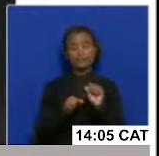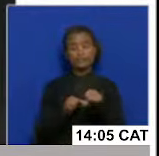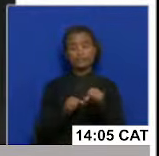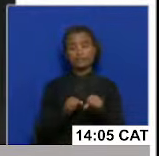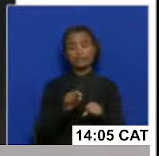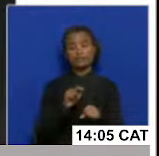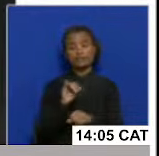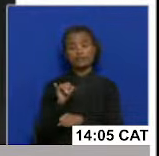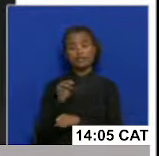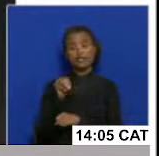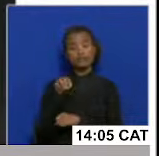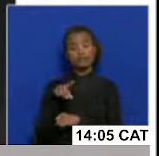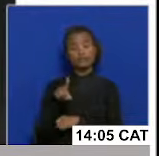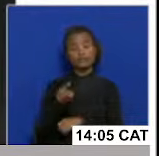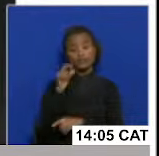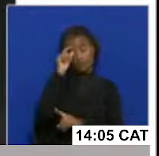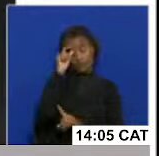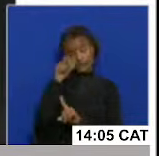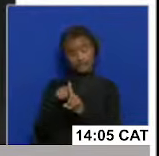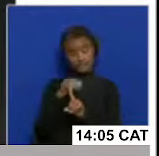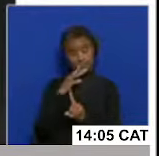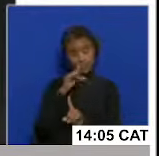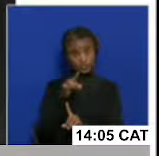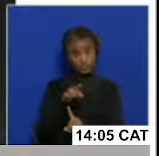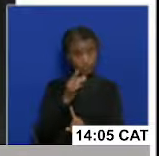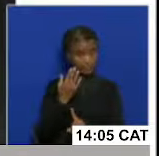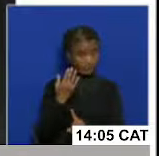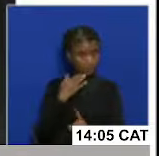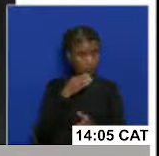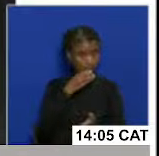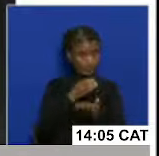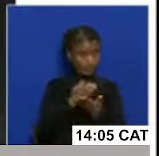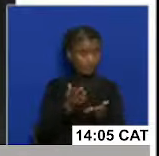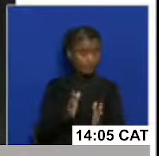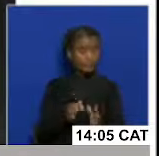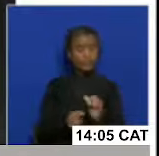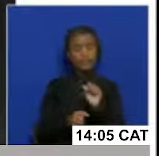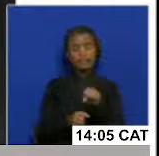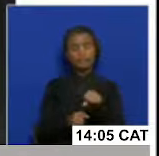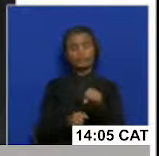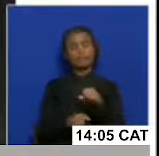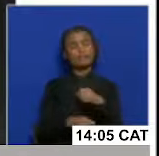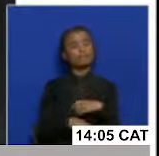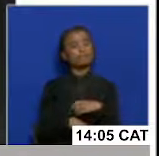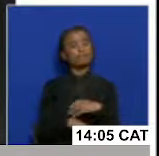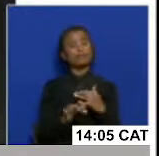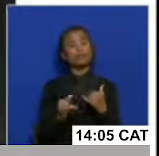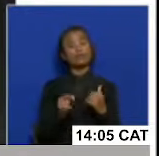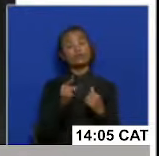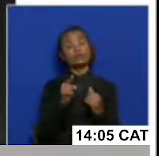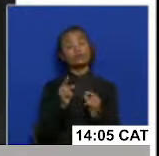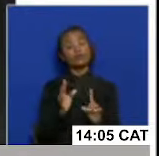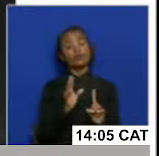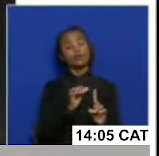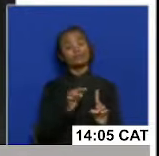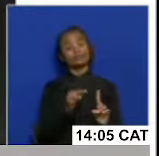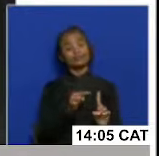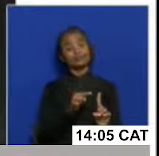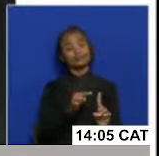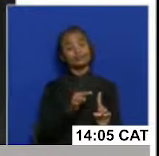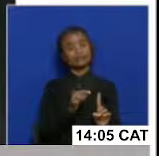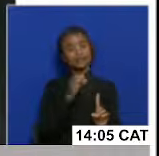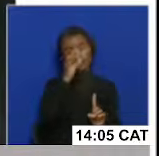confirmed that earlier. Yes, yes, So- I did. So now you are asking Officer Stolz to